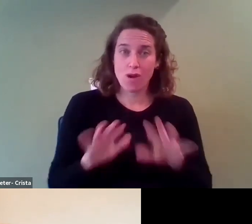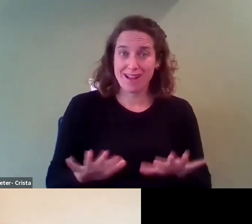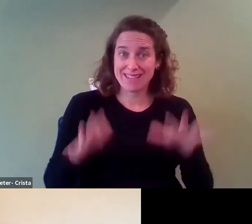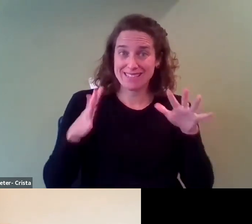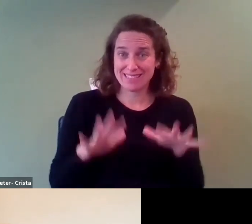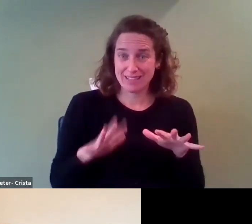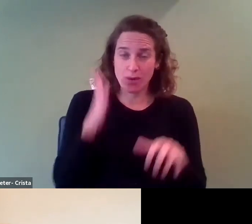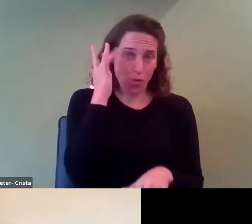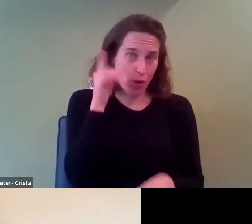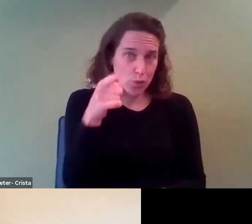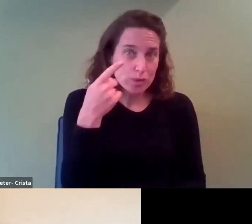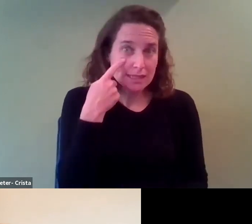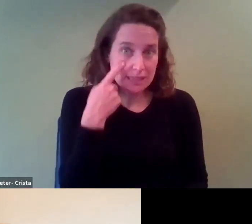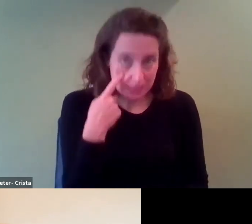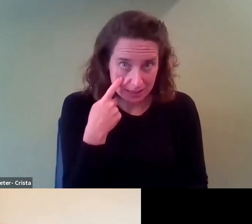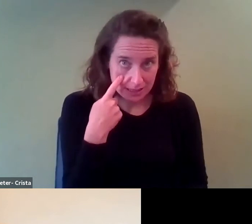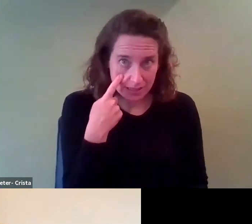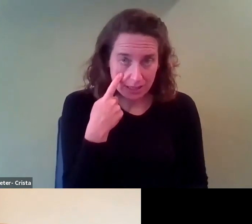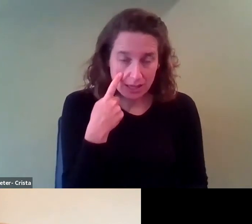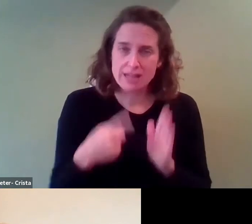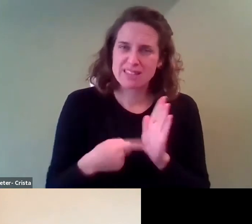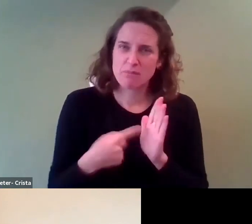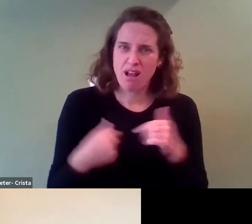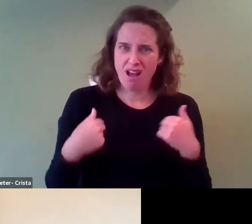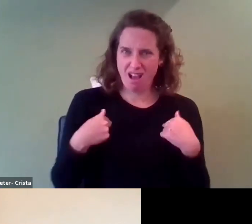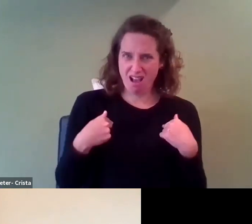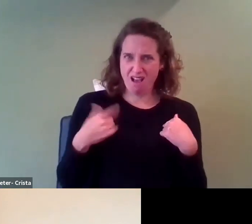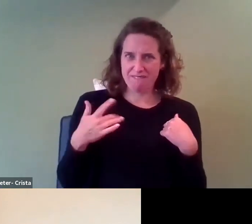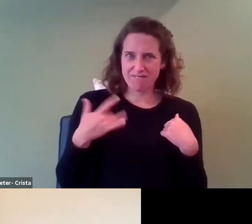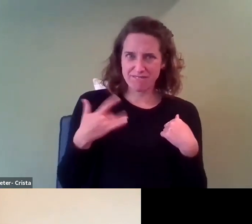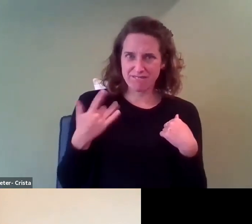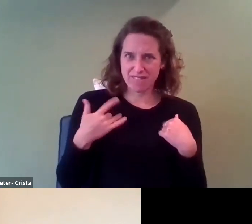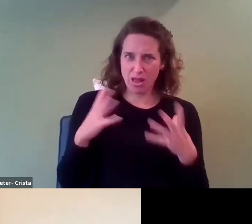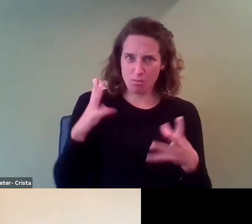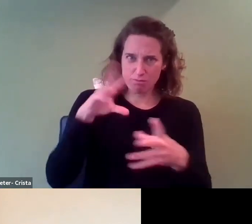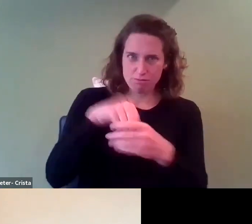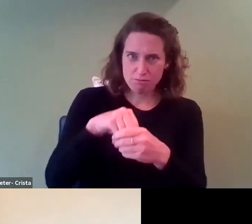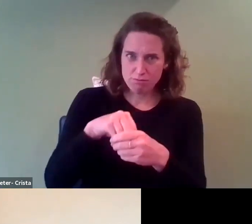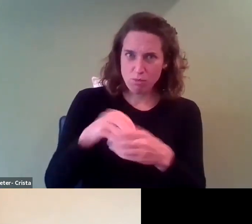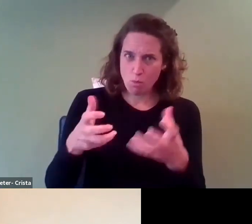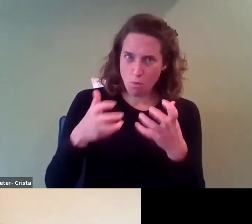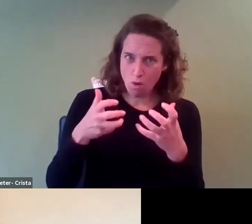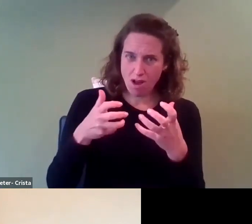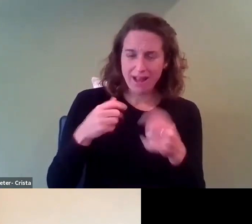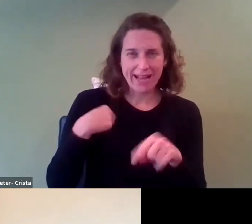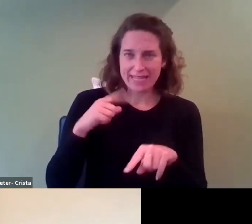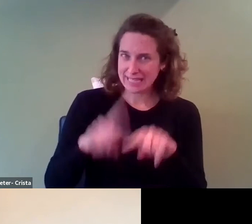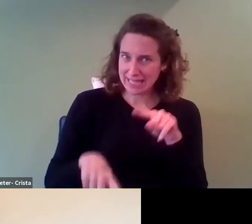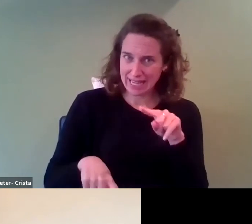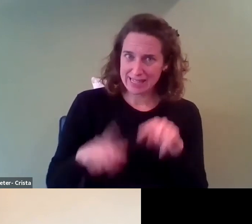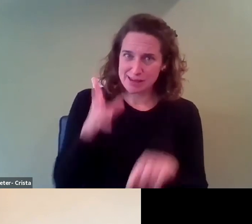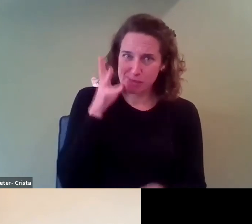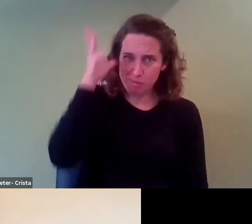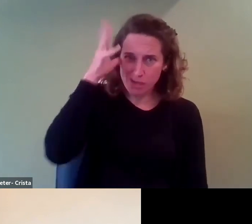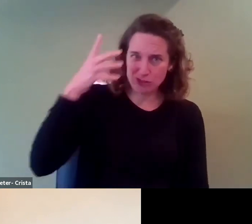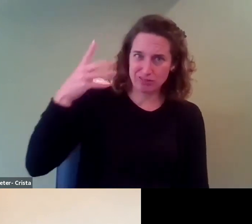from, I feel left out. I want to be with them, but I can't because my parents won't let